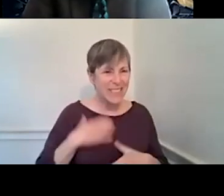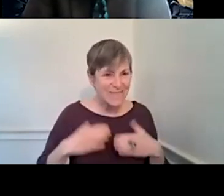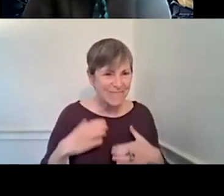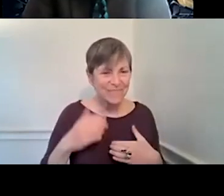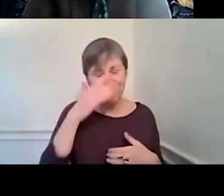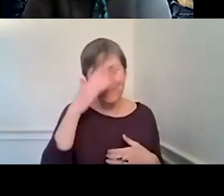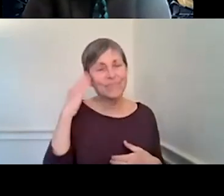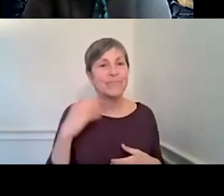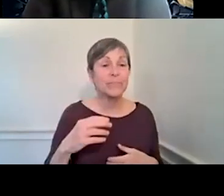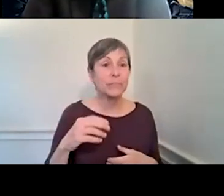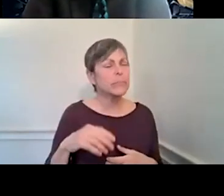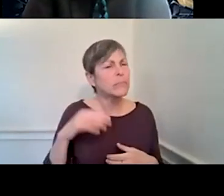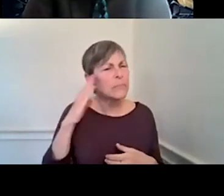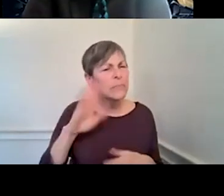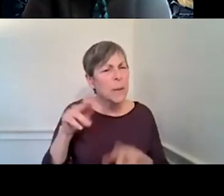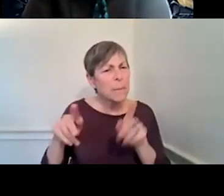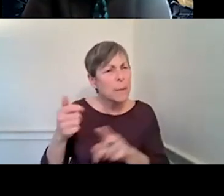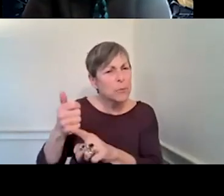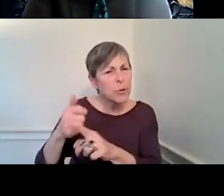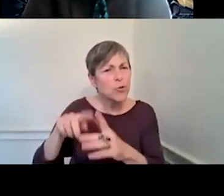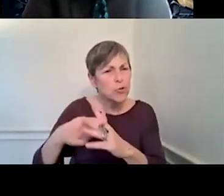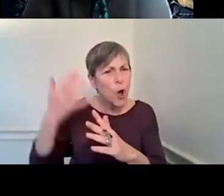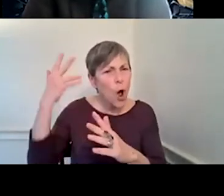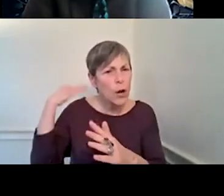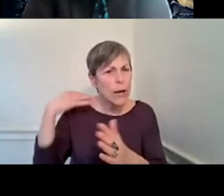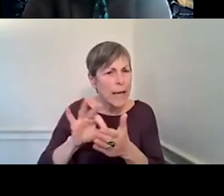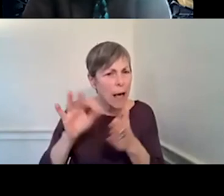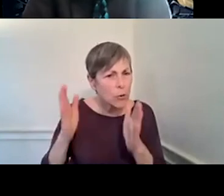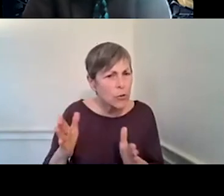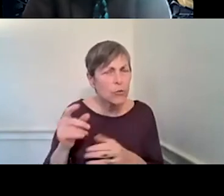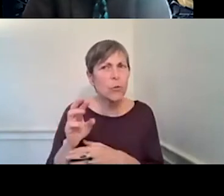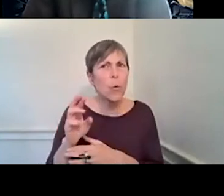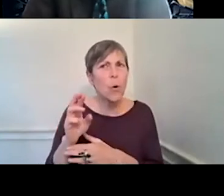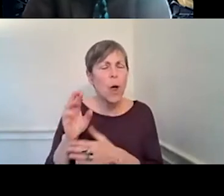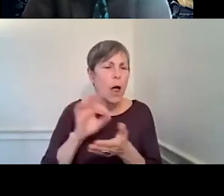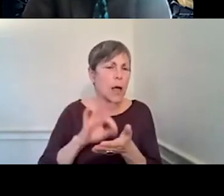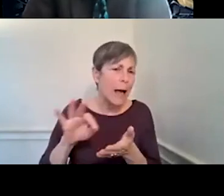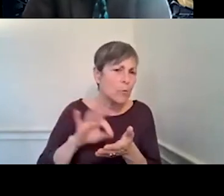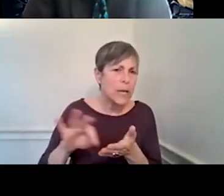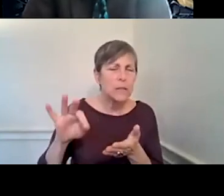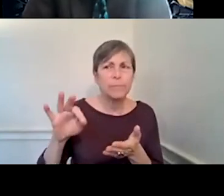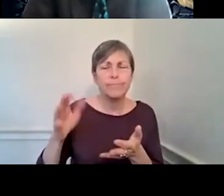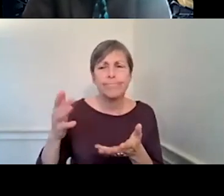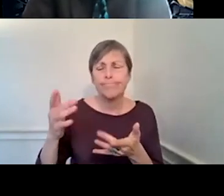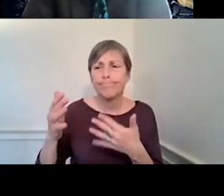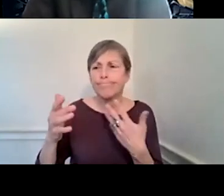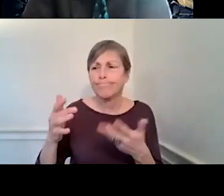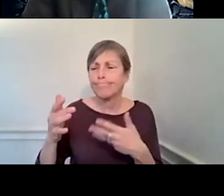of the people who started out as accountants, or they have accounting degrees, or